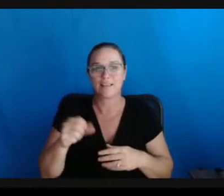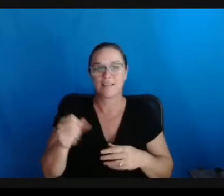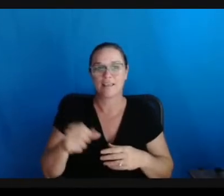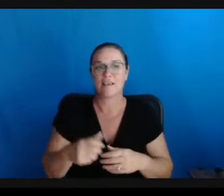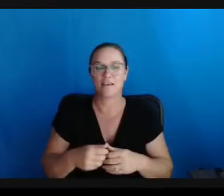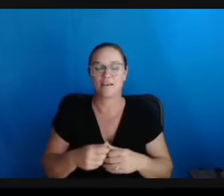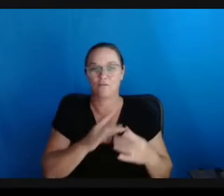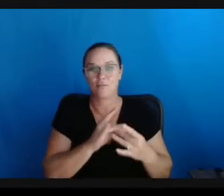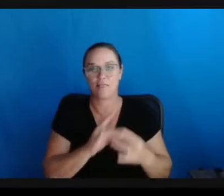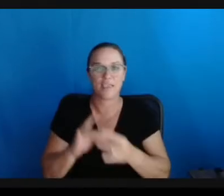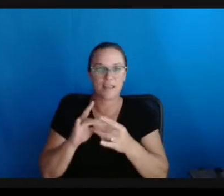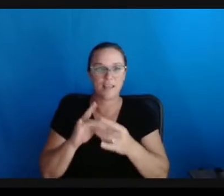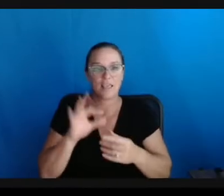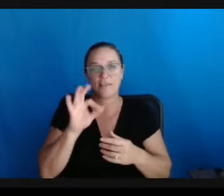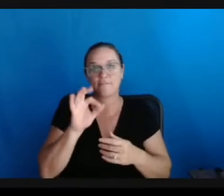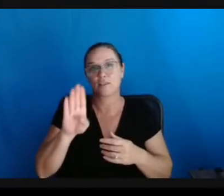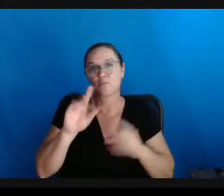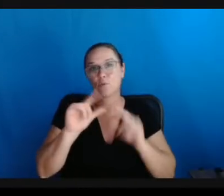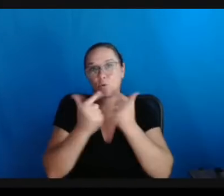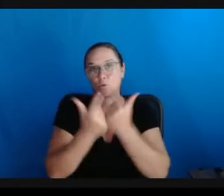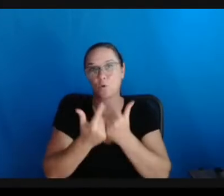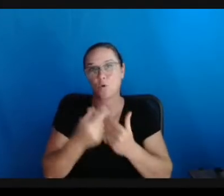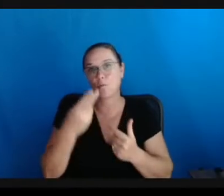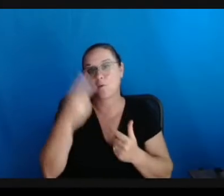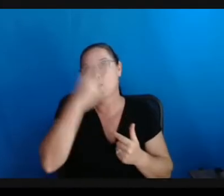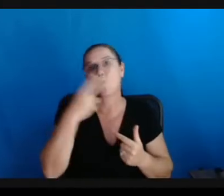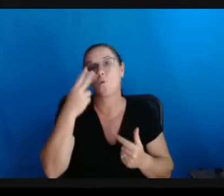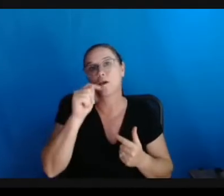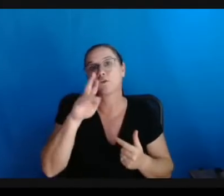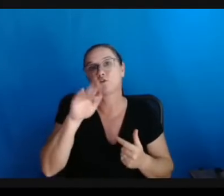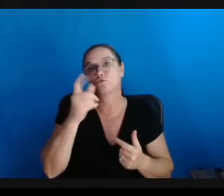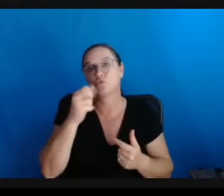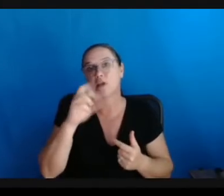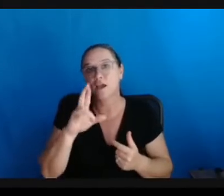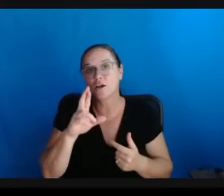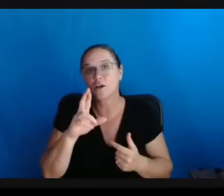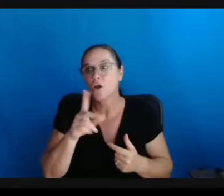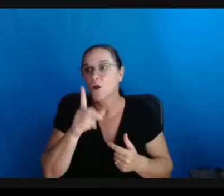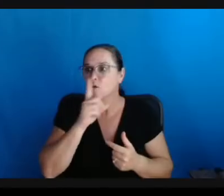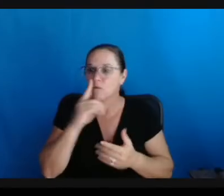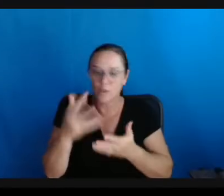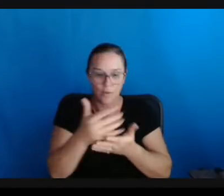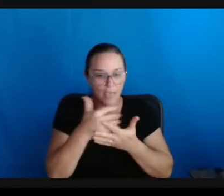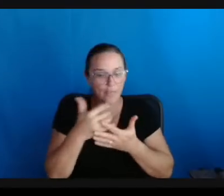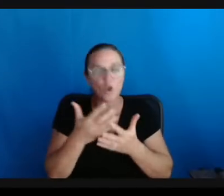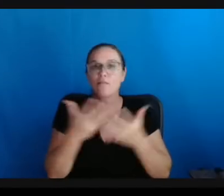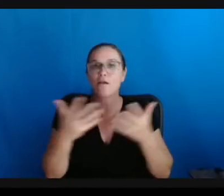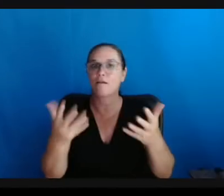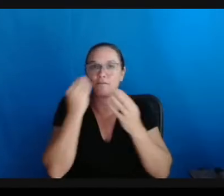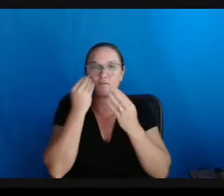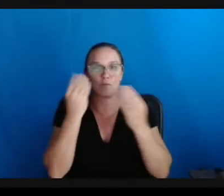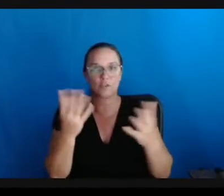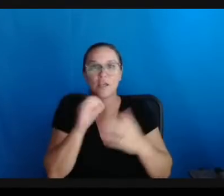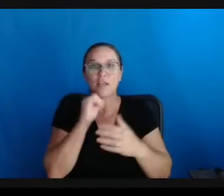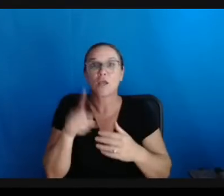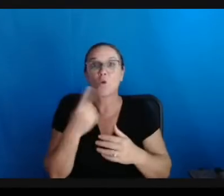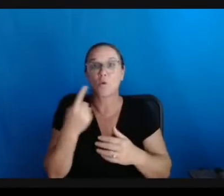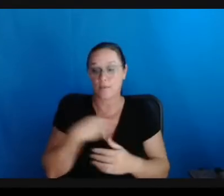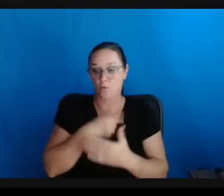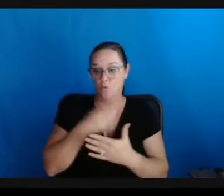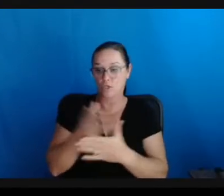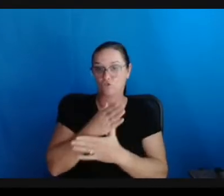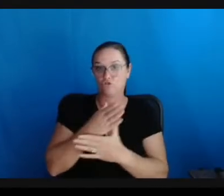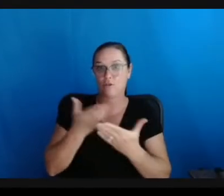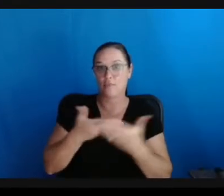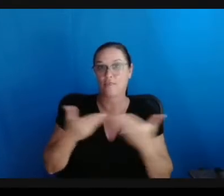too, the Facebook group Hawaii Tracker is a place where we really crowdsource a lot of this information, right? So not only are we sharing the USGS